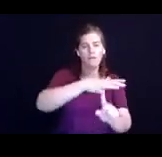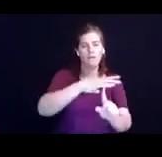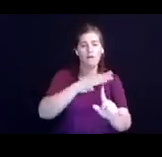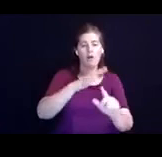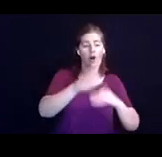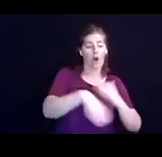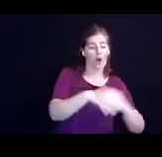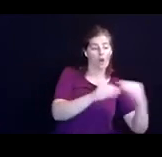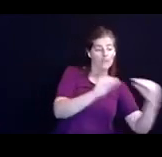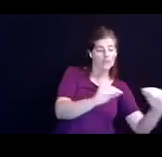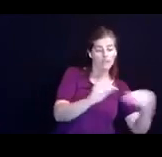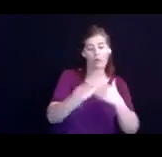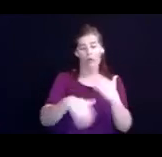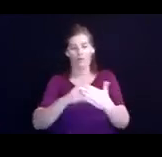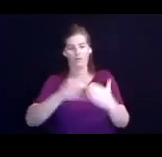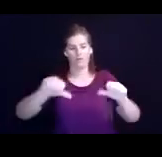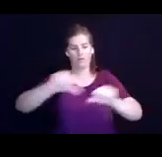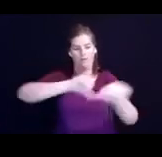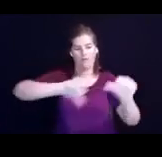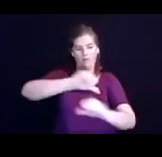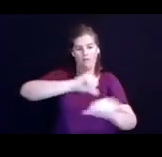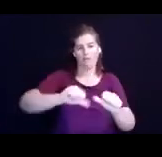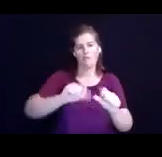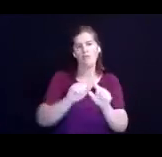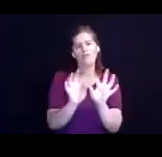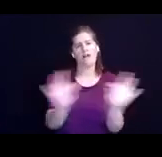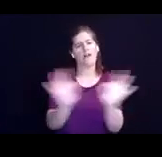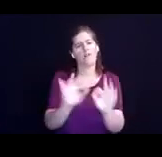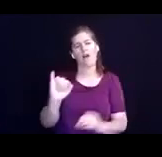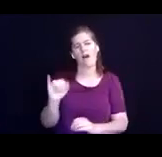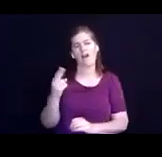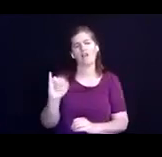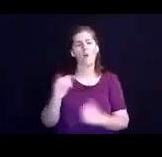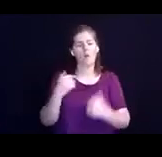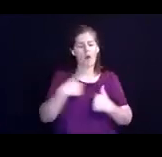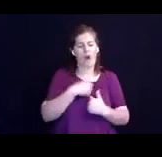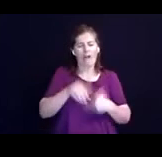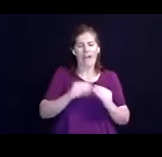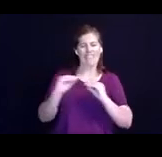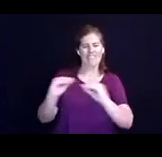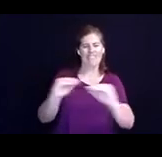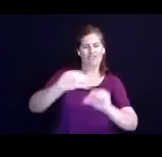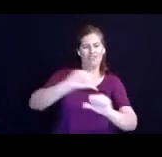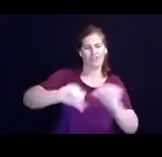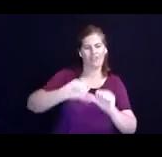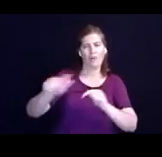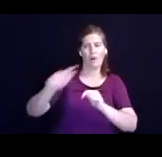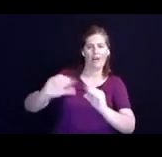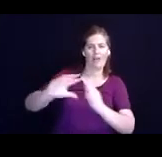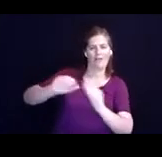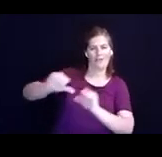learn, which is both important to Project ECHO and to IHI, in which everyone has something to teach each other over the course of this